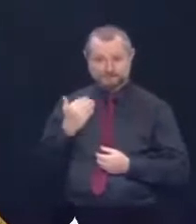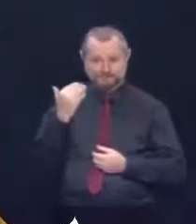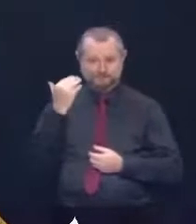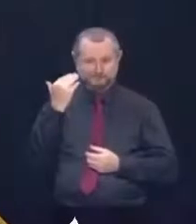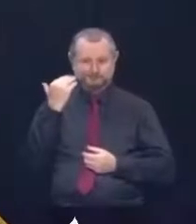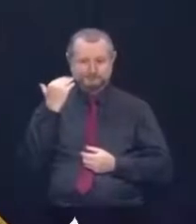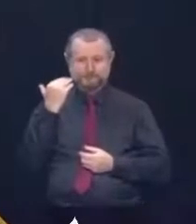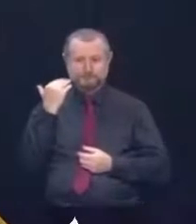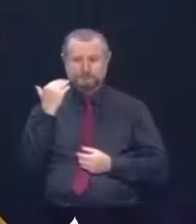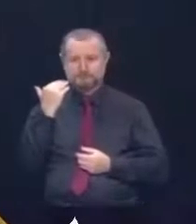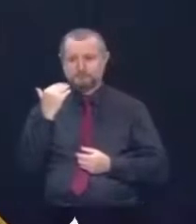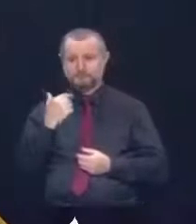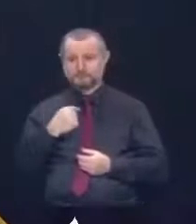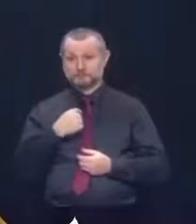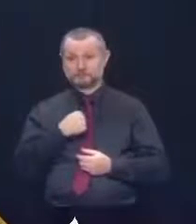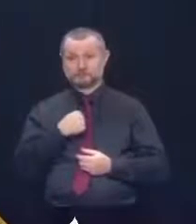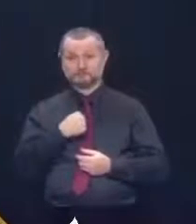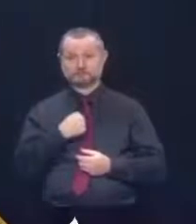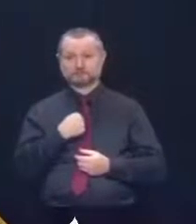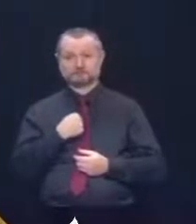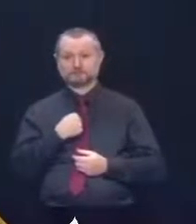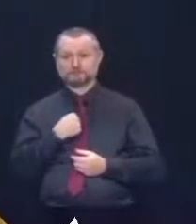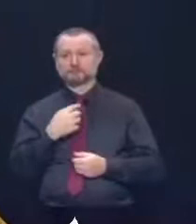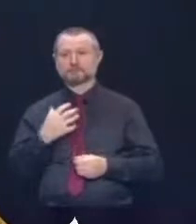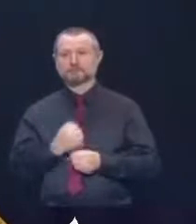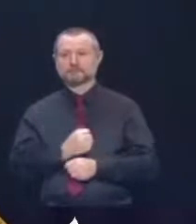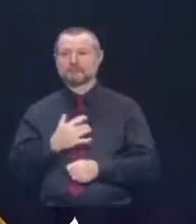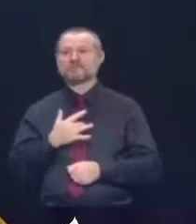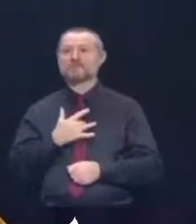I was flattered by it,